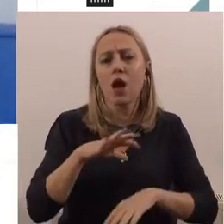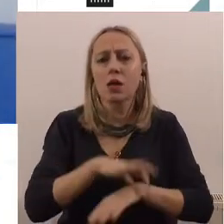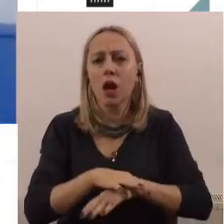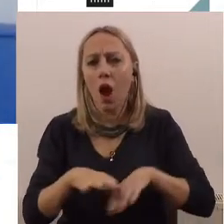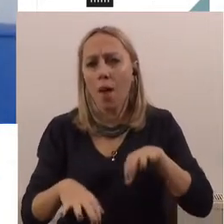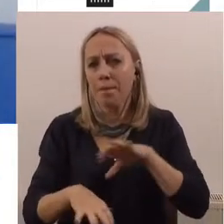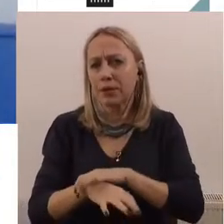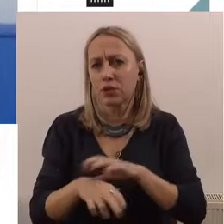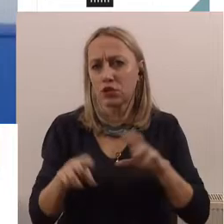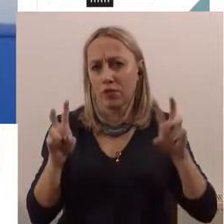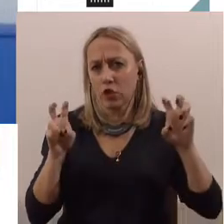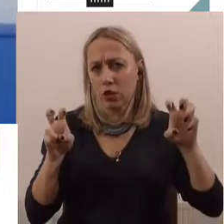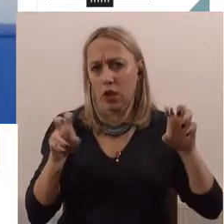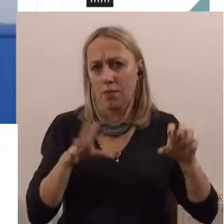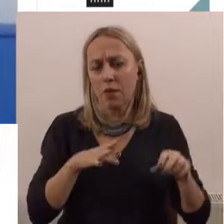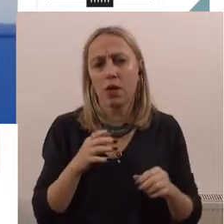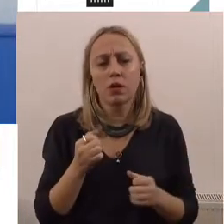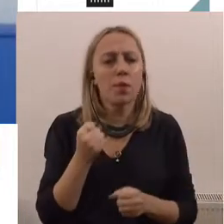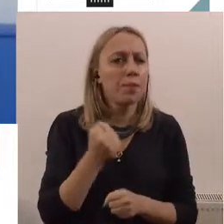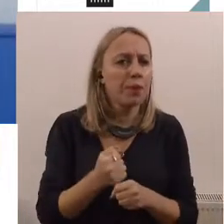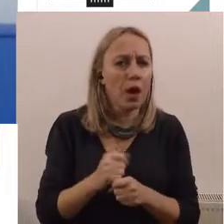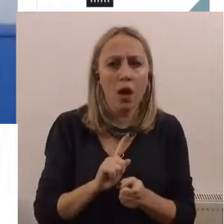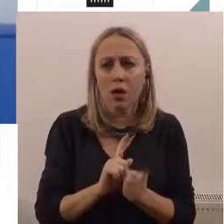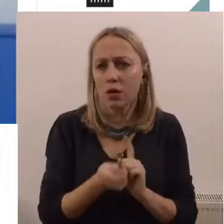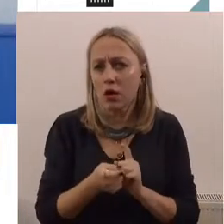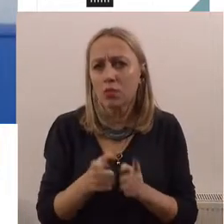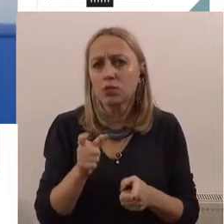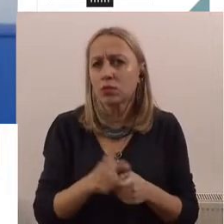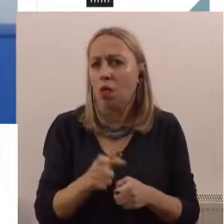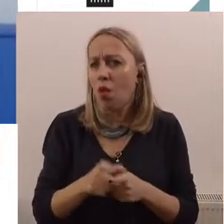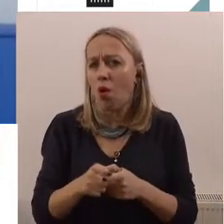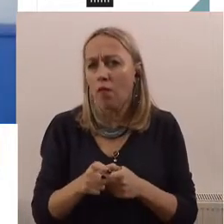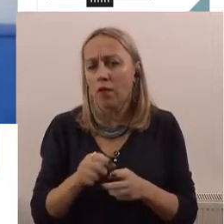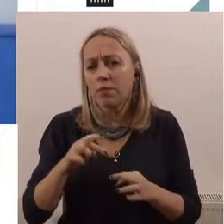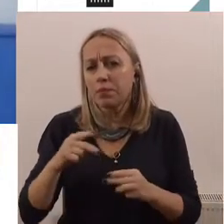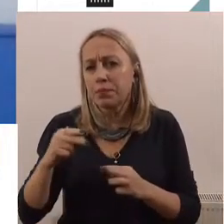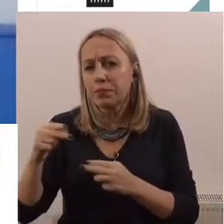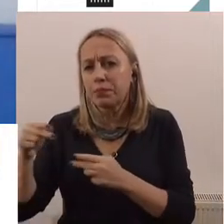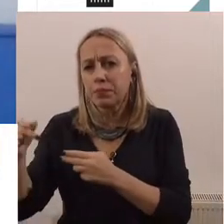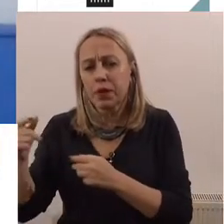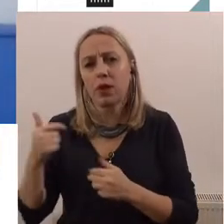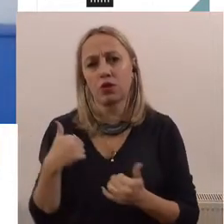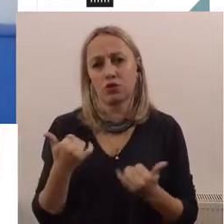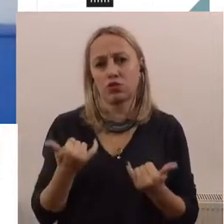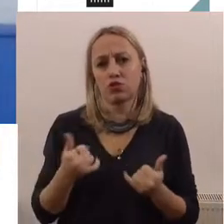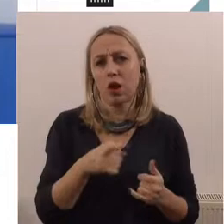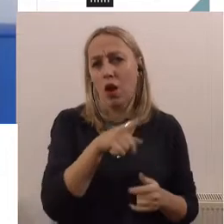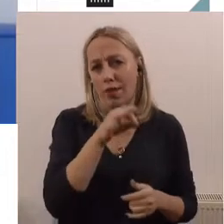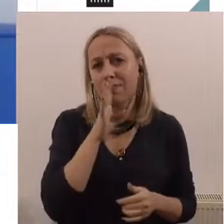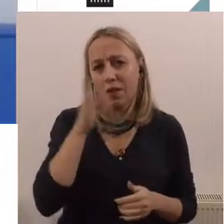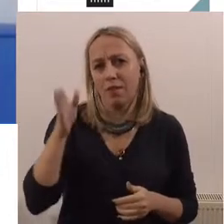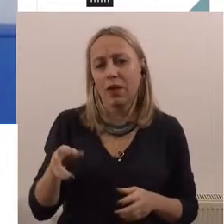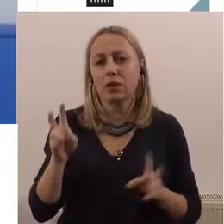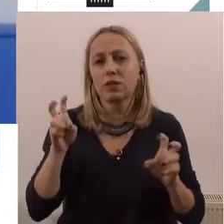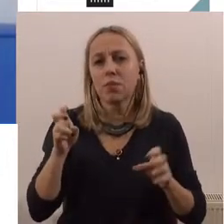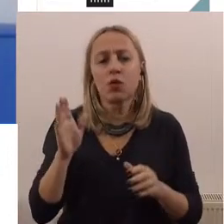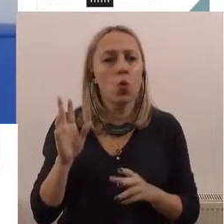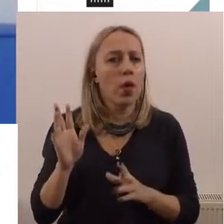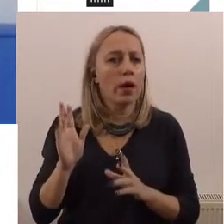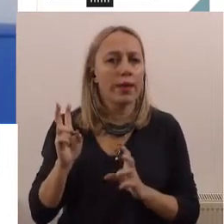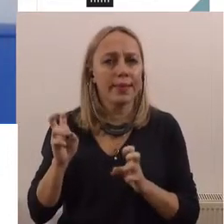change a lot of terms. But now she is especially for this subject,